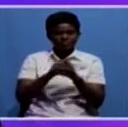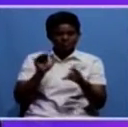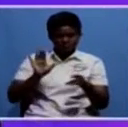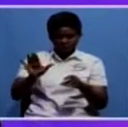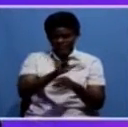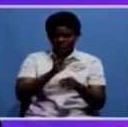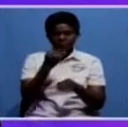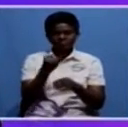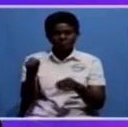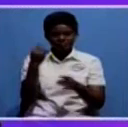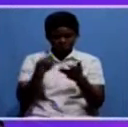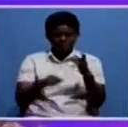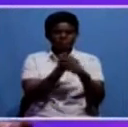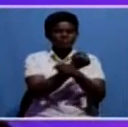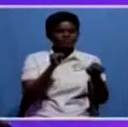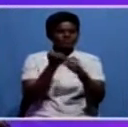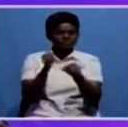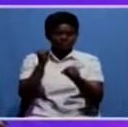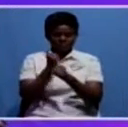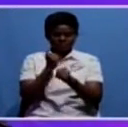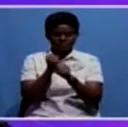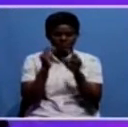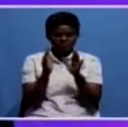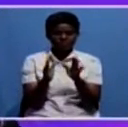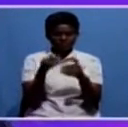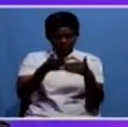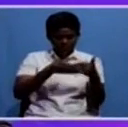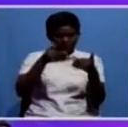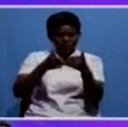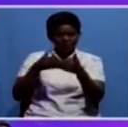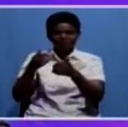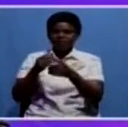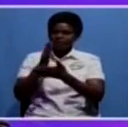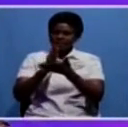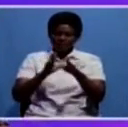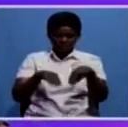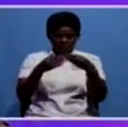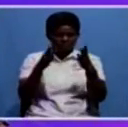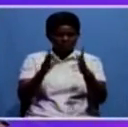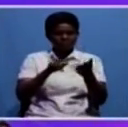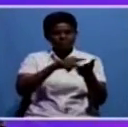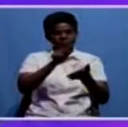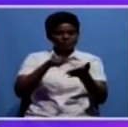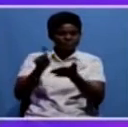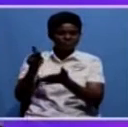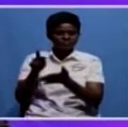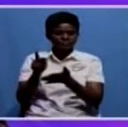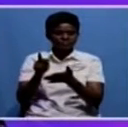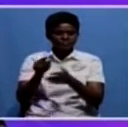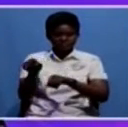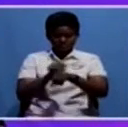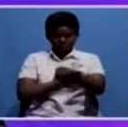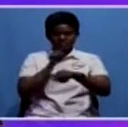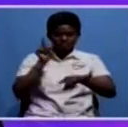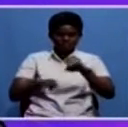that these issues must be resolved. If the workers were being looked after, if suppliers were being paid, government would have had